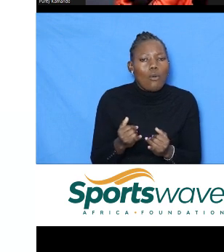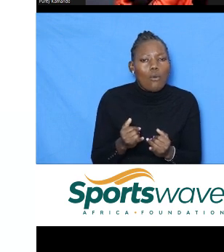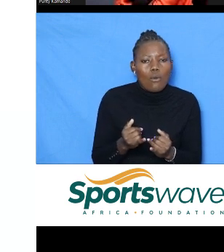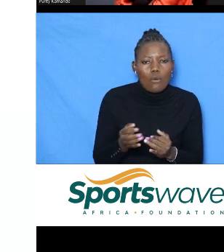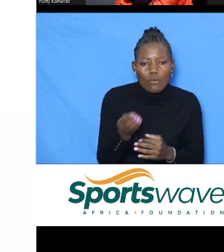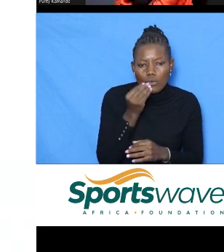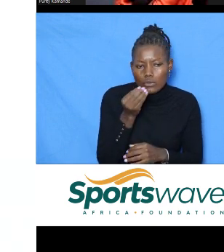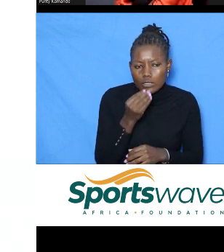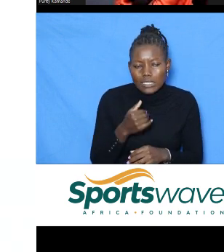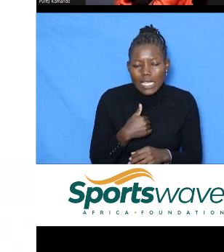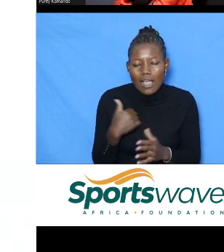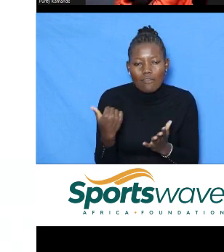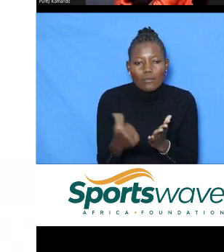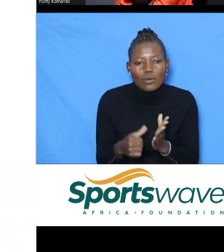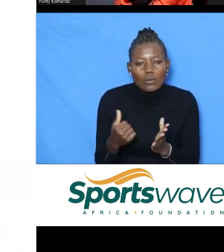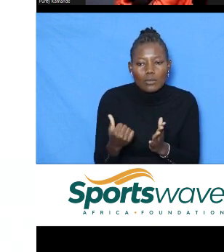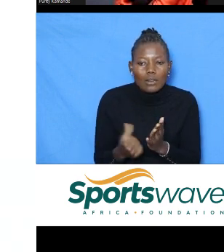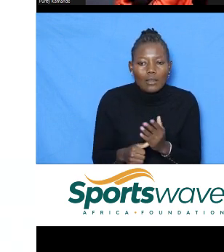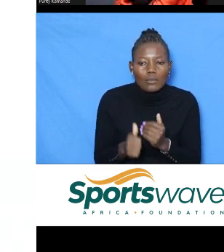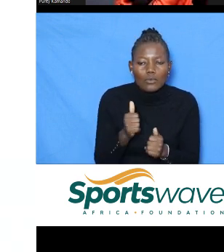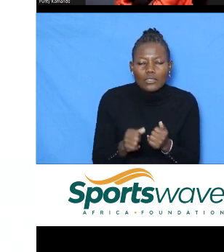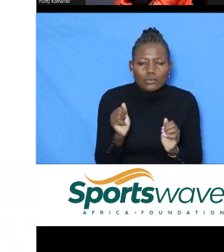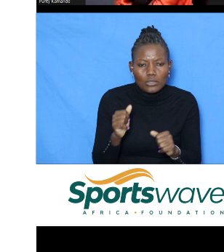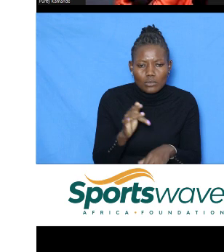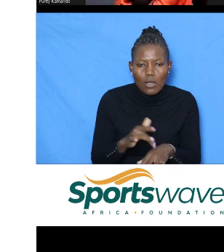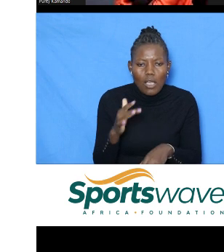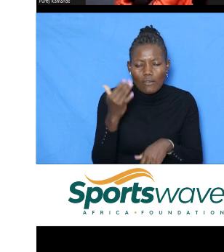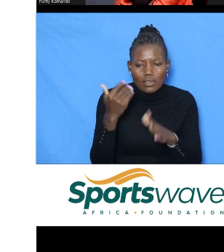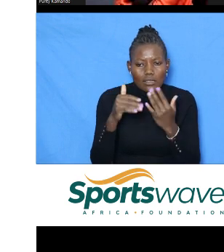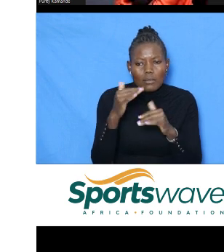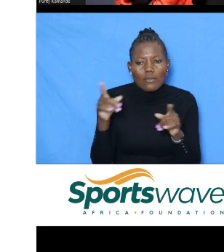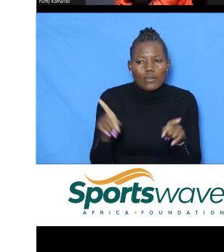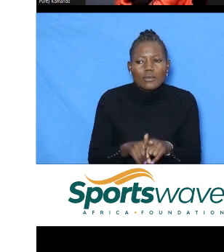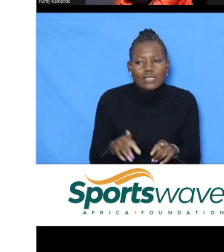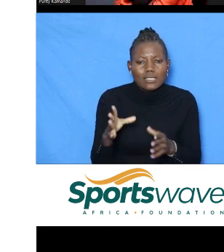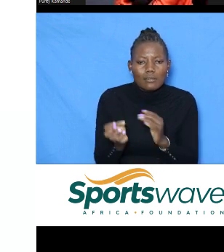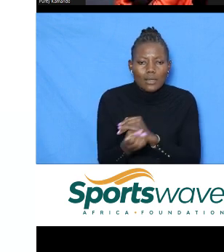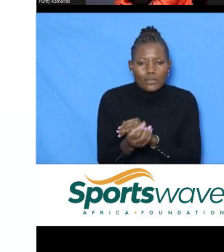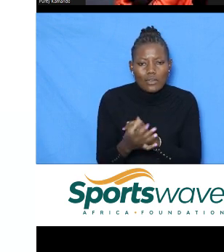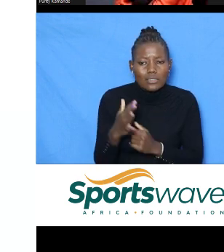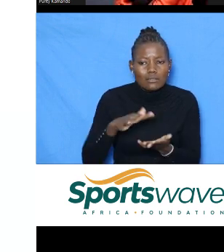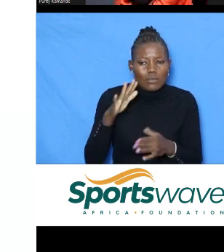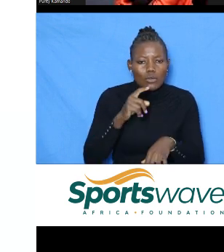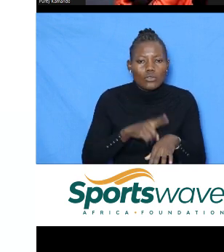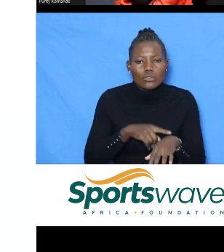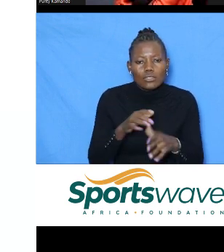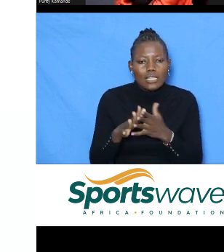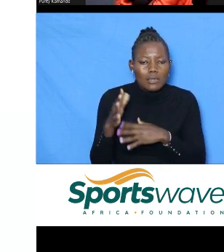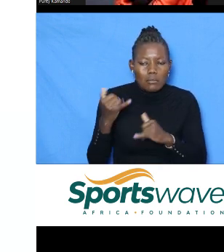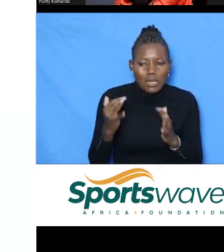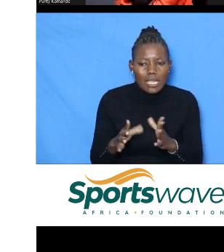gastric intestinal issues, and this might affect the performance. It's also advised, especially when athletes are